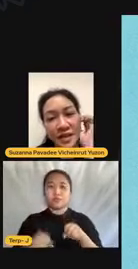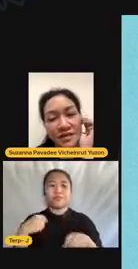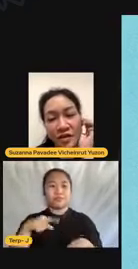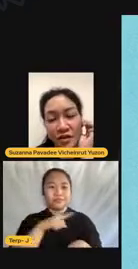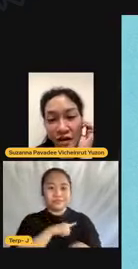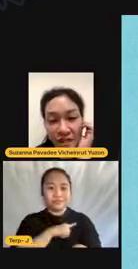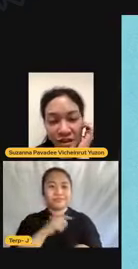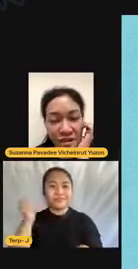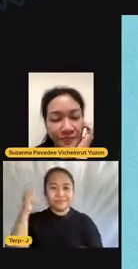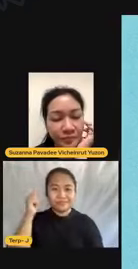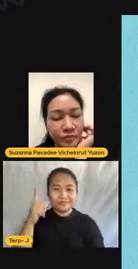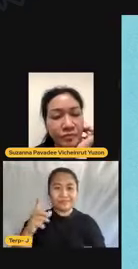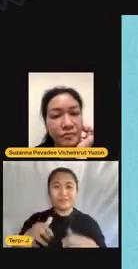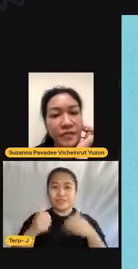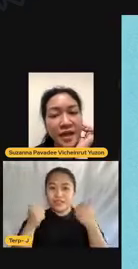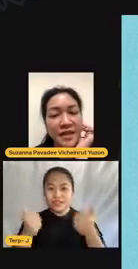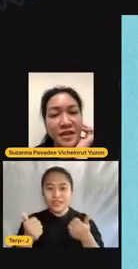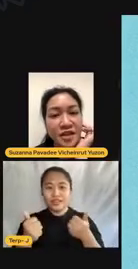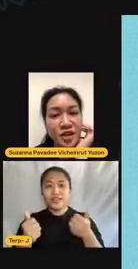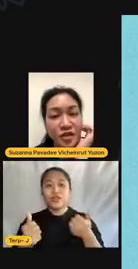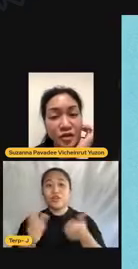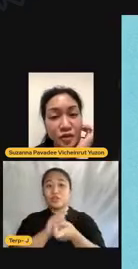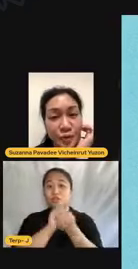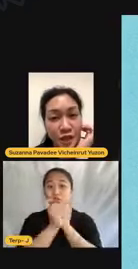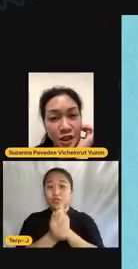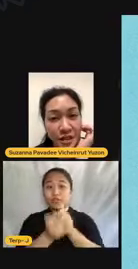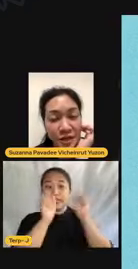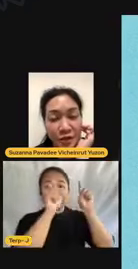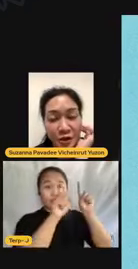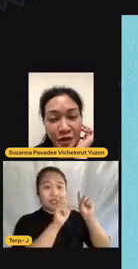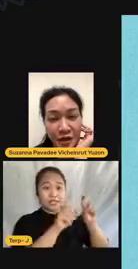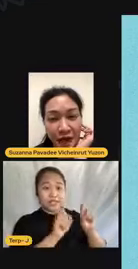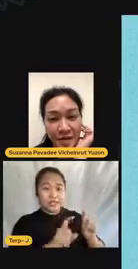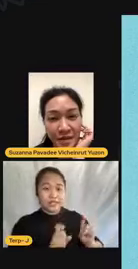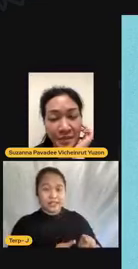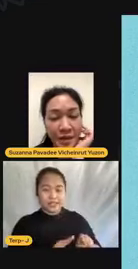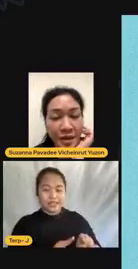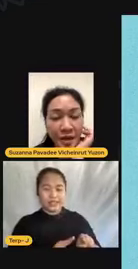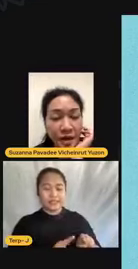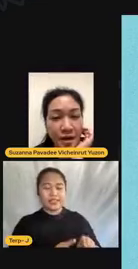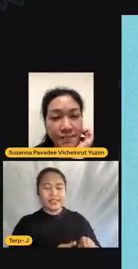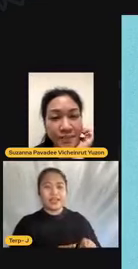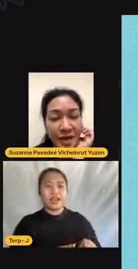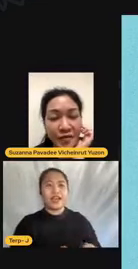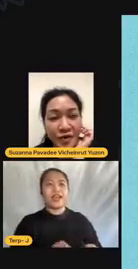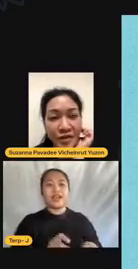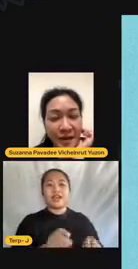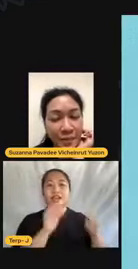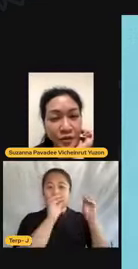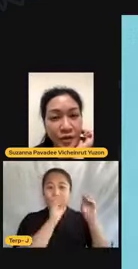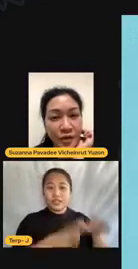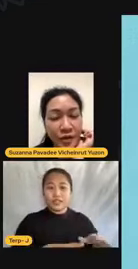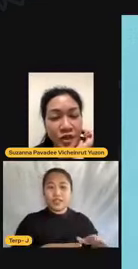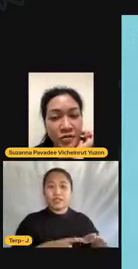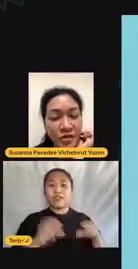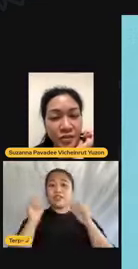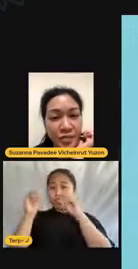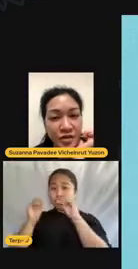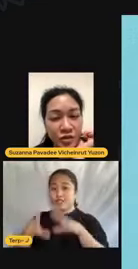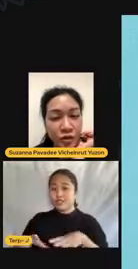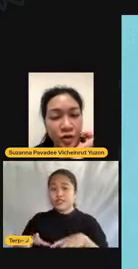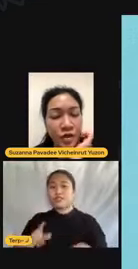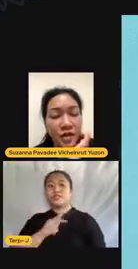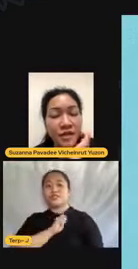you know, to test her knowledge. And I think teachers also appreciate that when you can guide them. Like, for example, when she